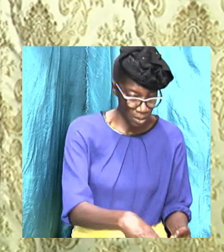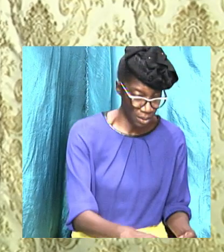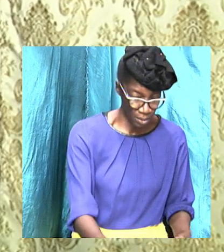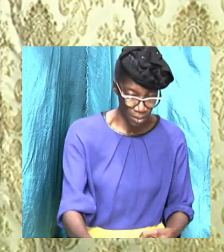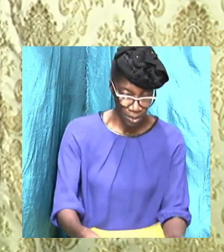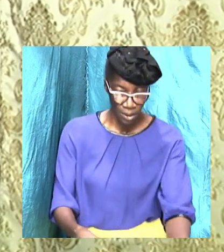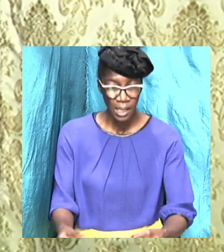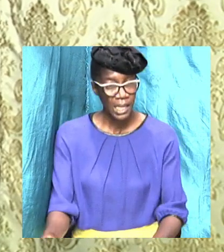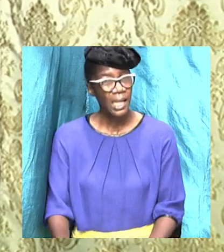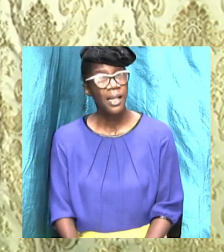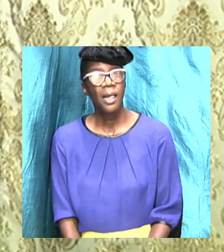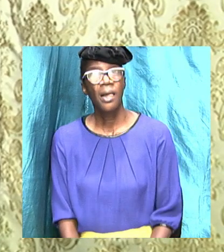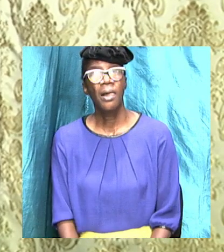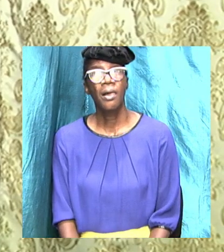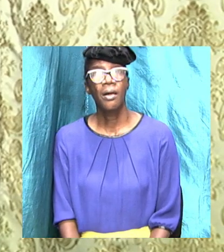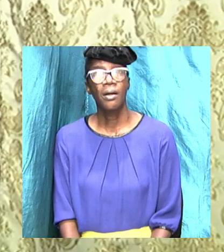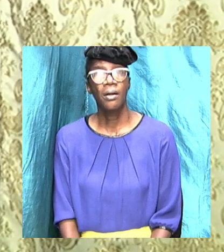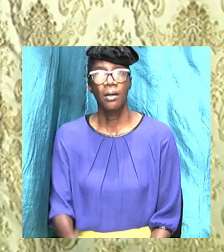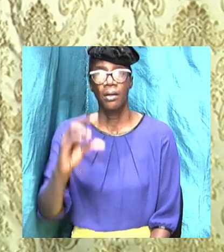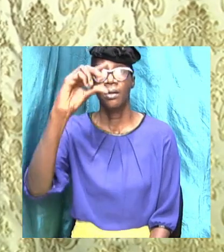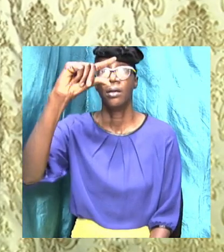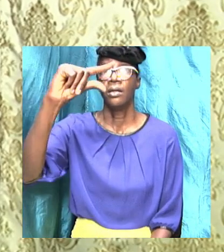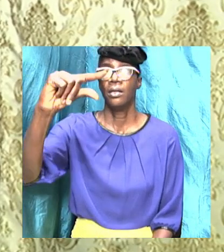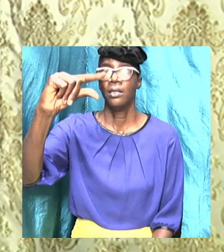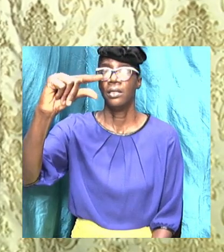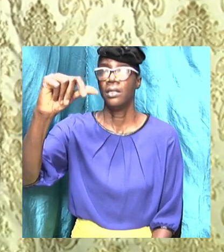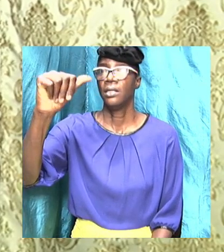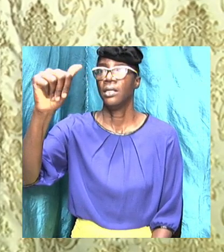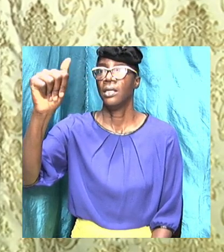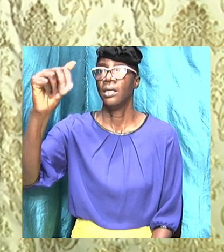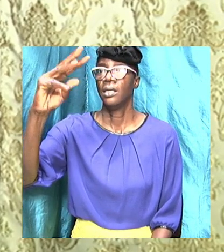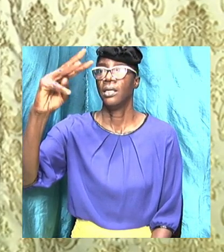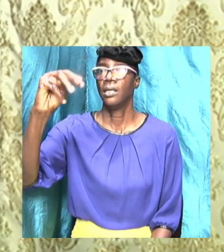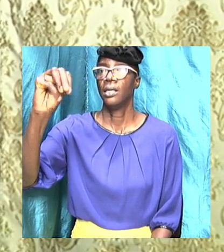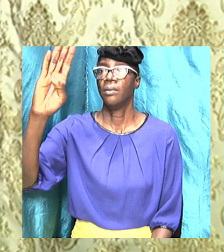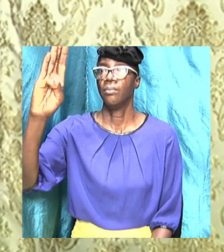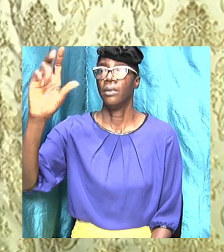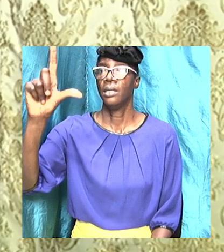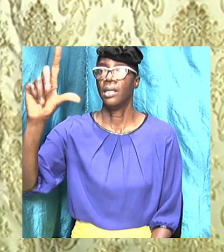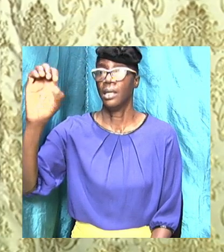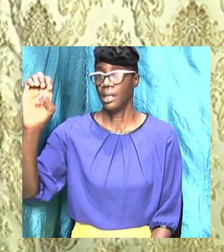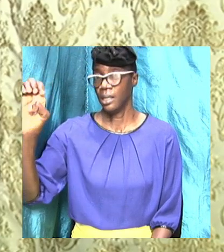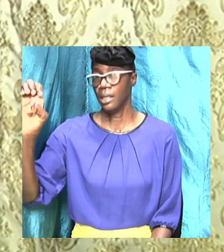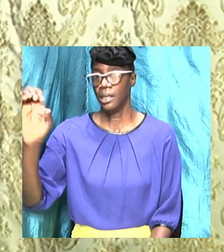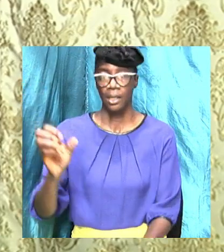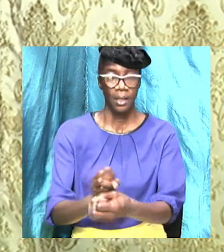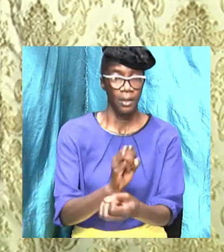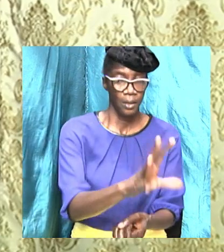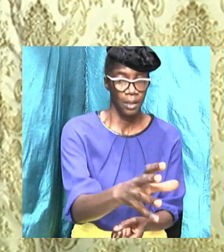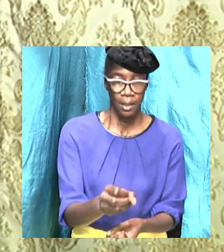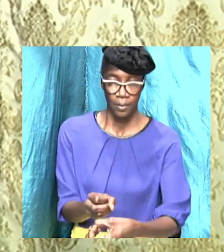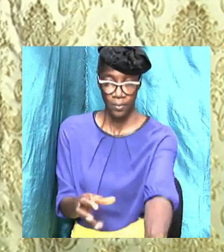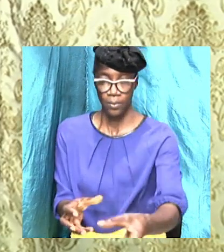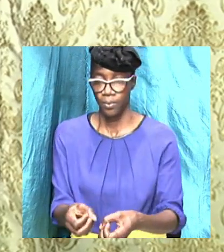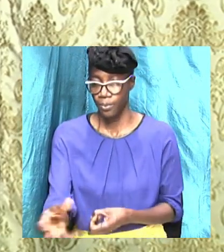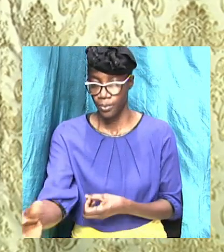But some folks want everything to be spilled out. And that is why